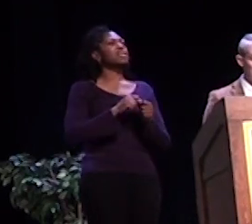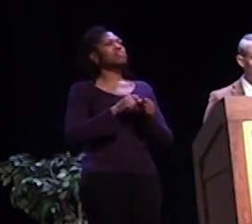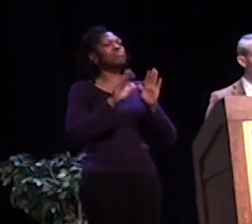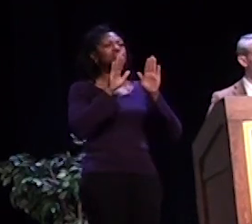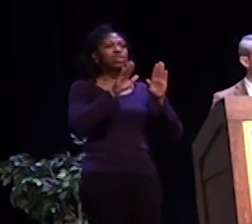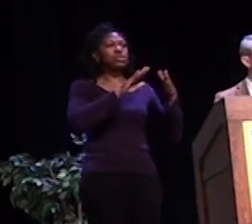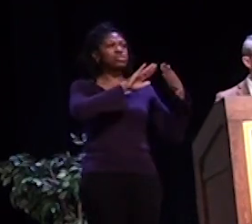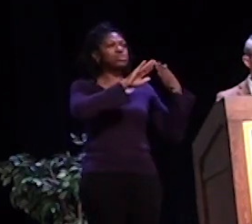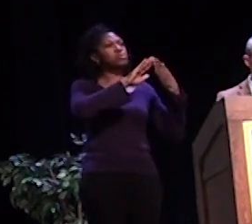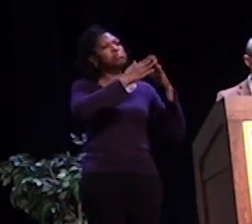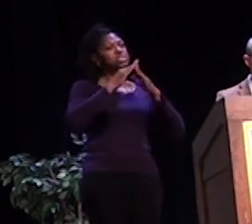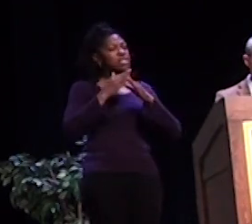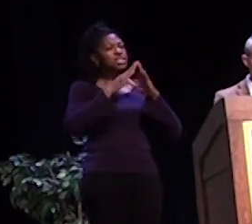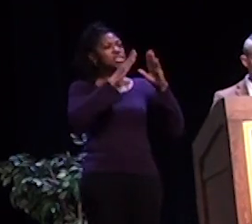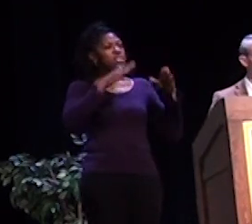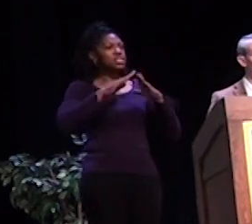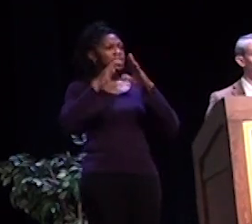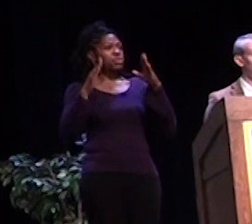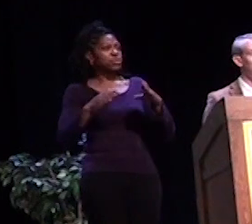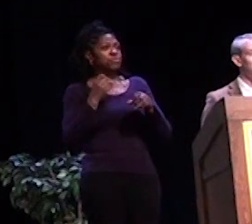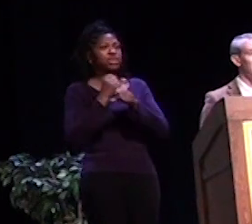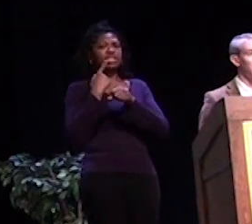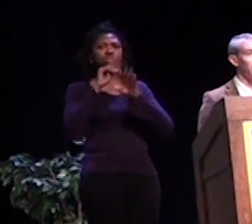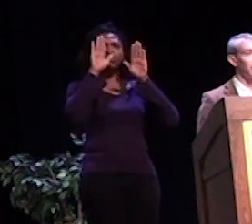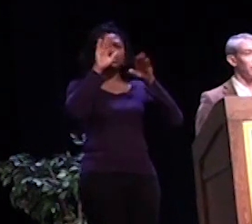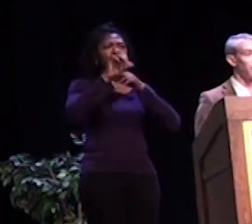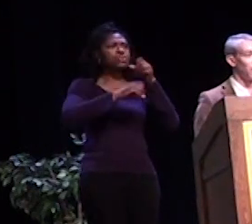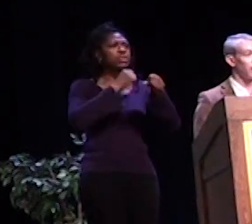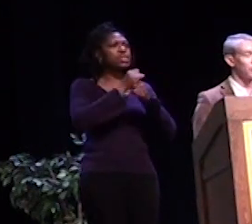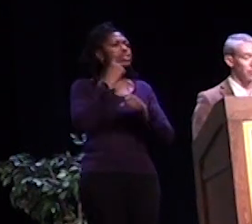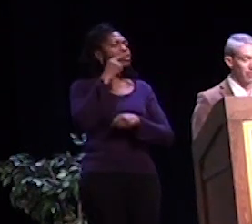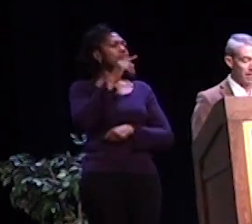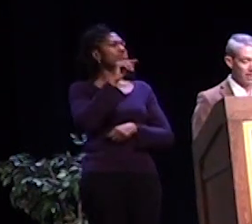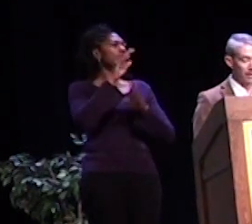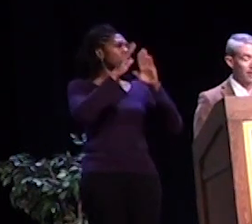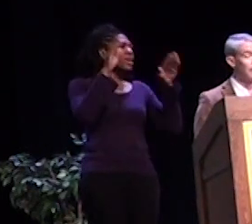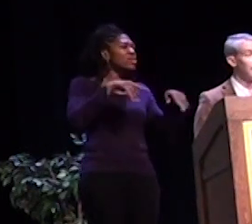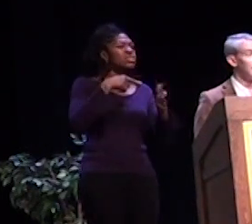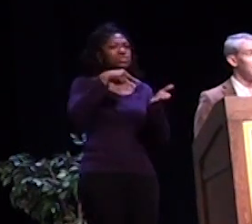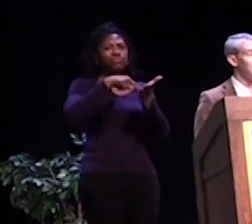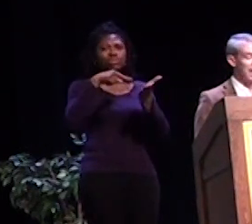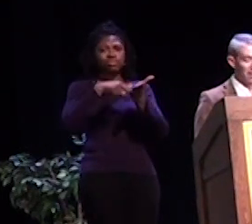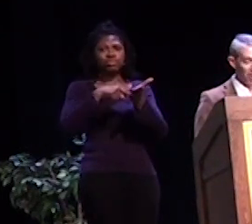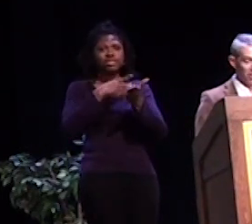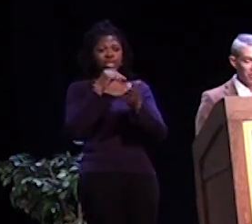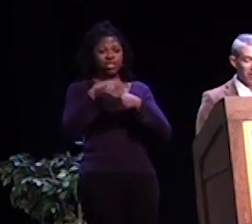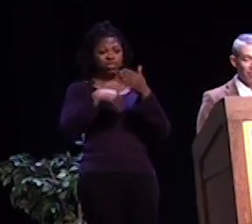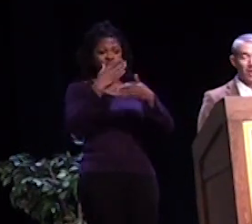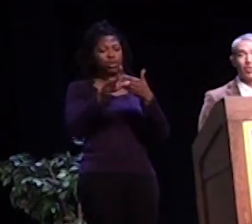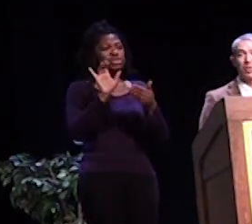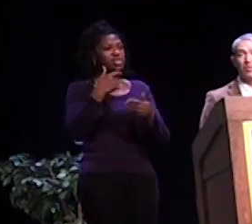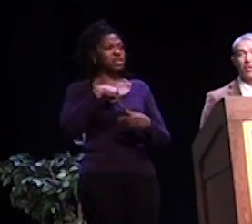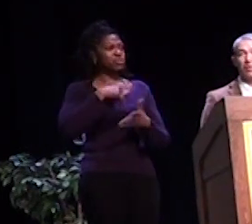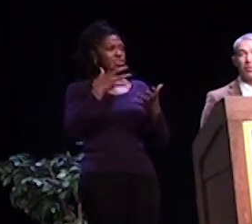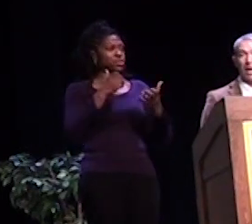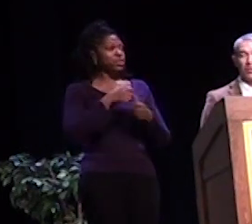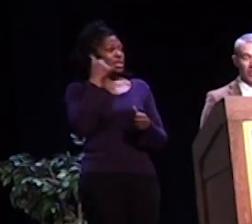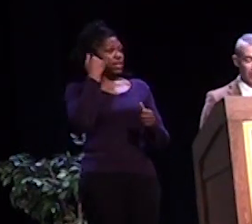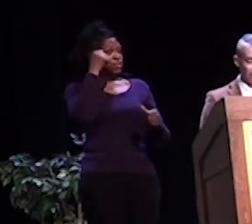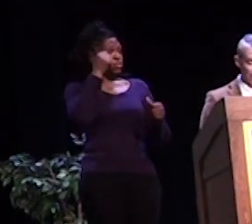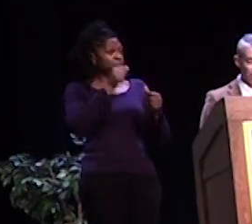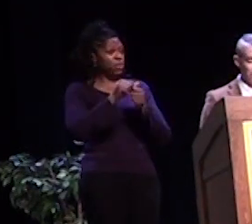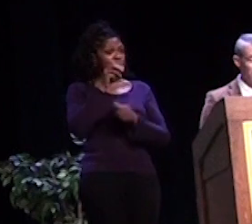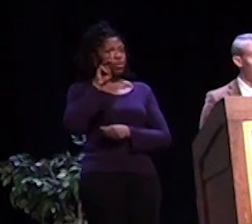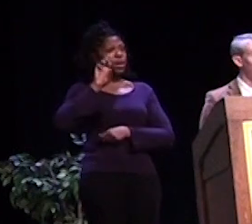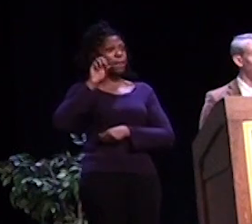2023, in fact, was a good year for housing affordability in San Antonio and the progress that we're making. Back in March, you may remember we broke ground